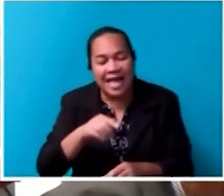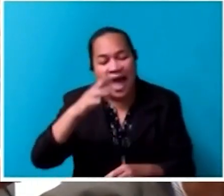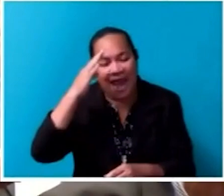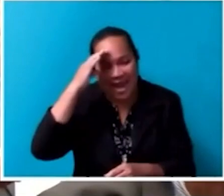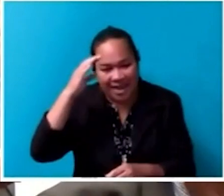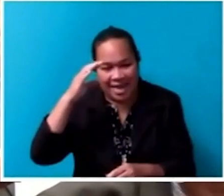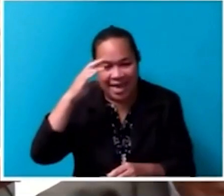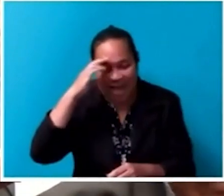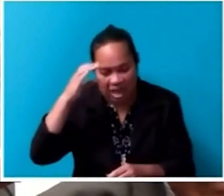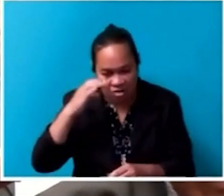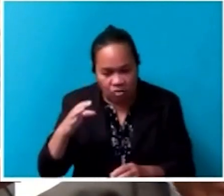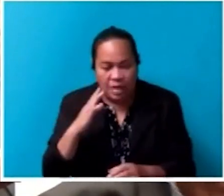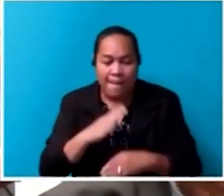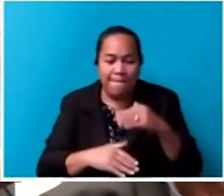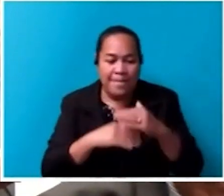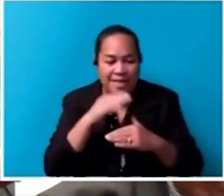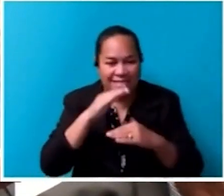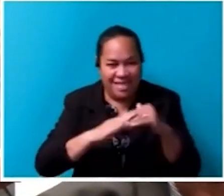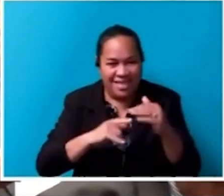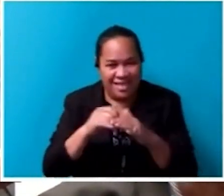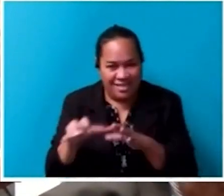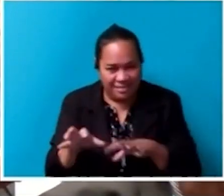nation-building exercise.